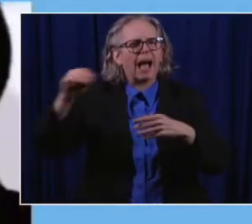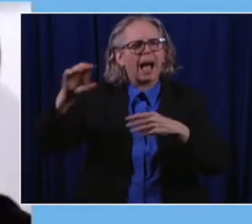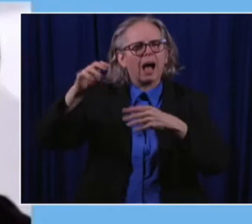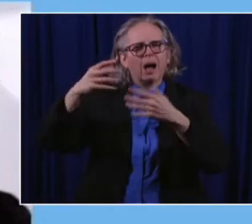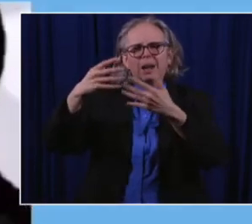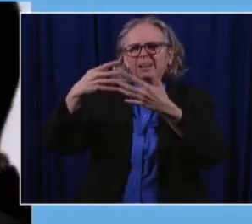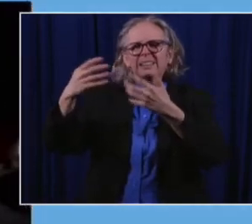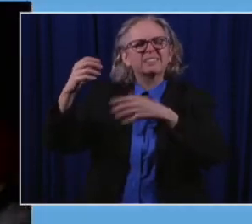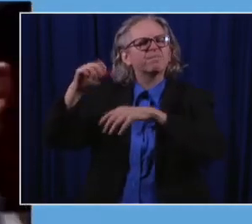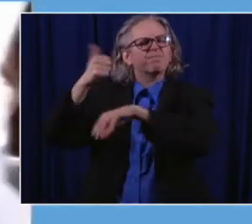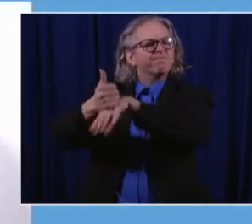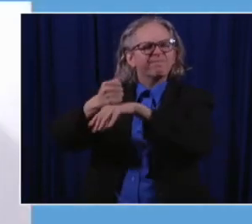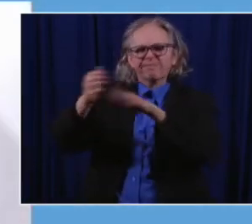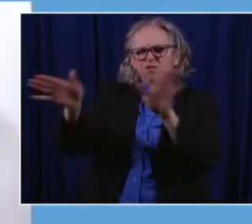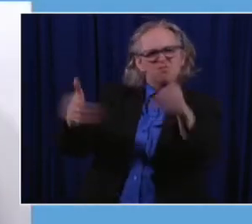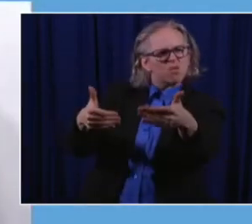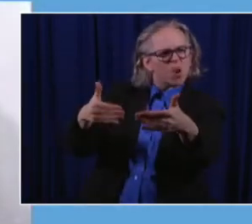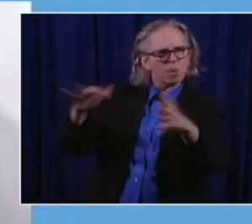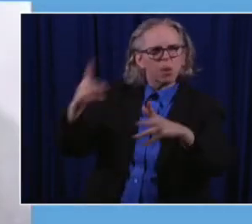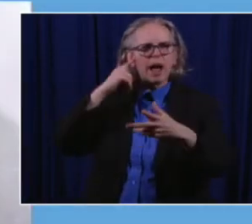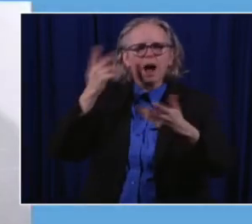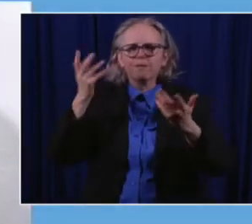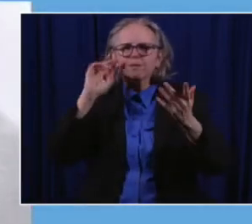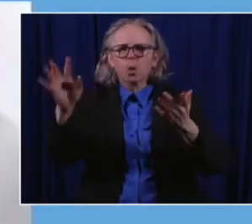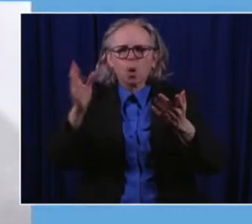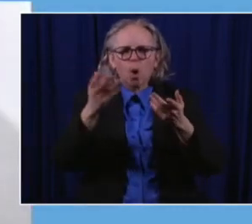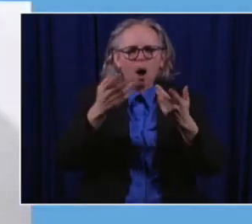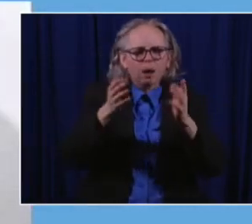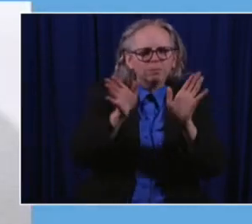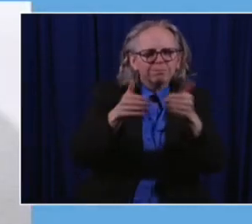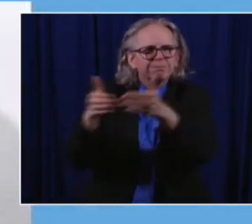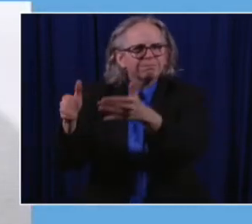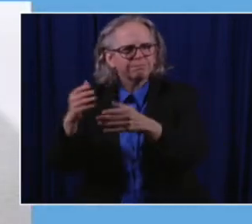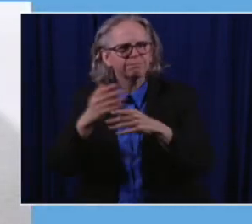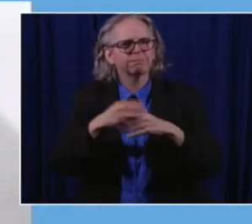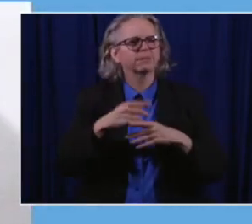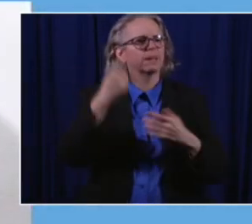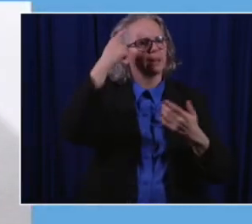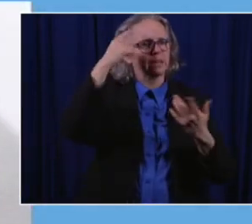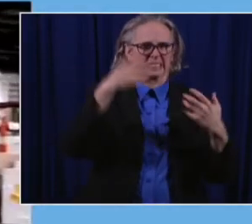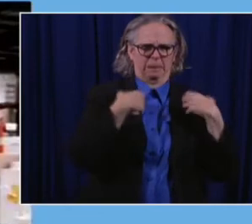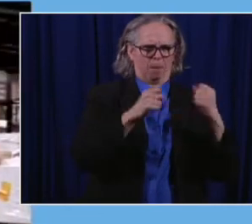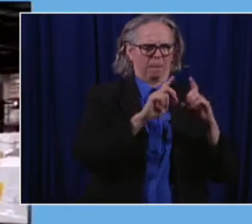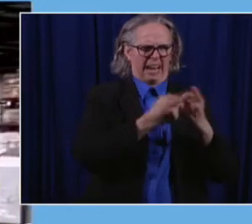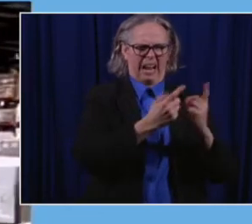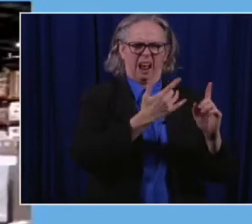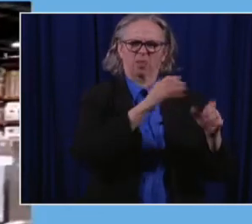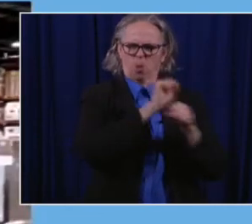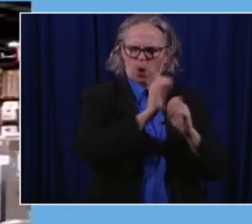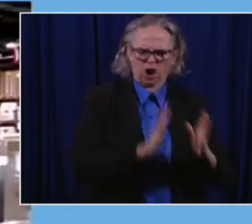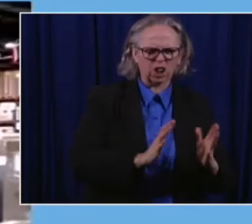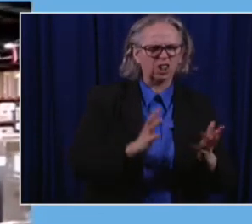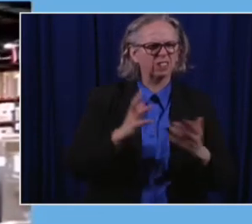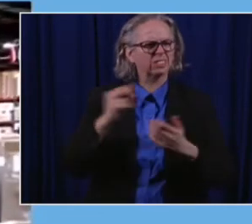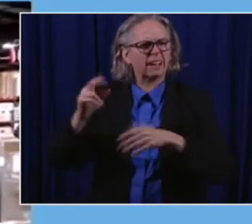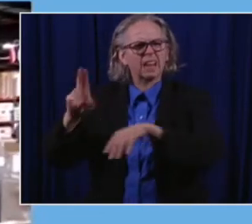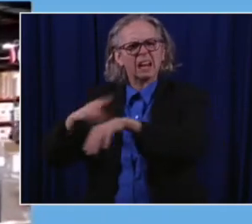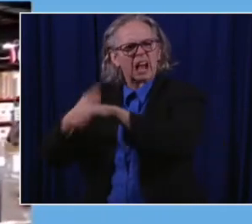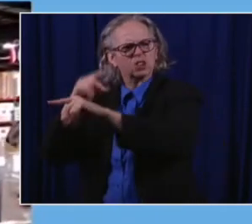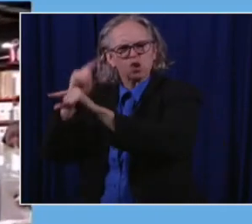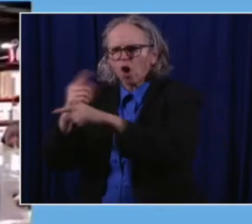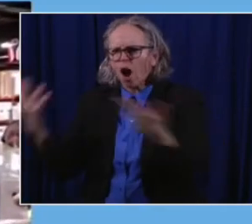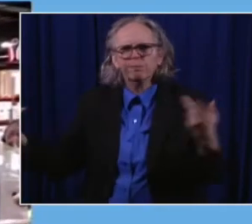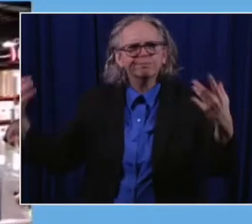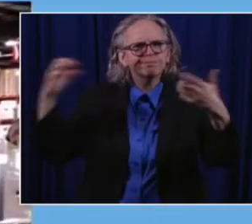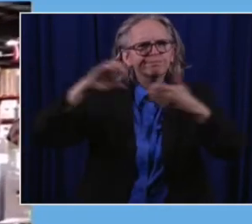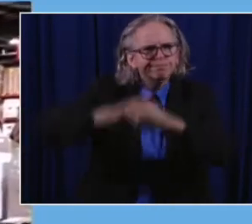of Health workers and members of the Ohio National Guard have been diligently preparing and practicing, and